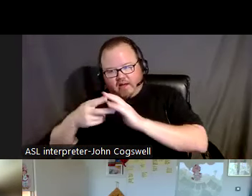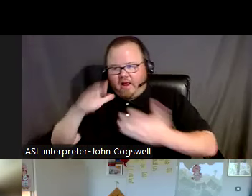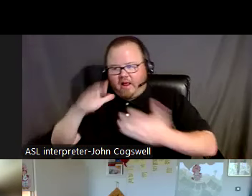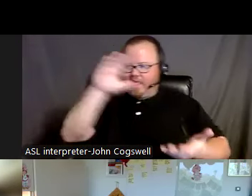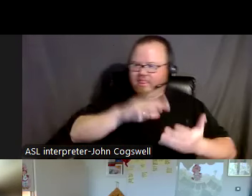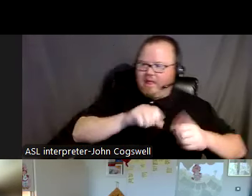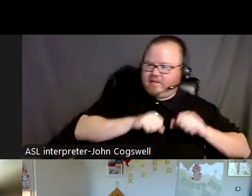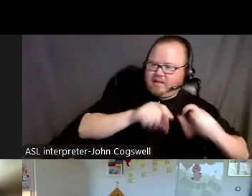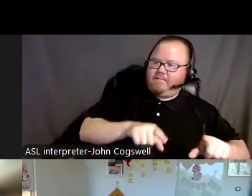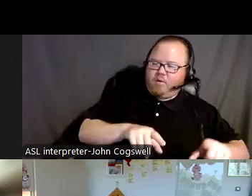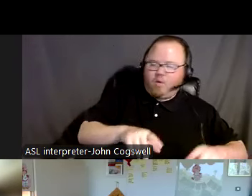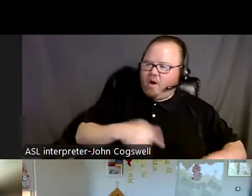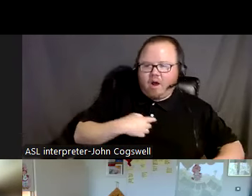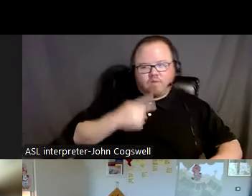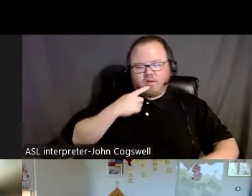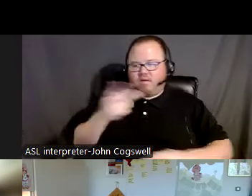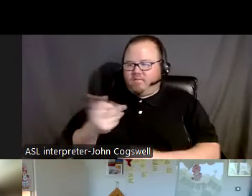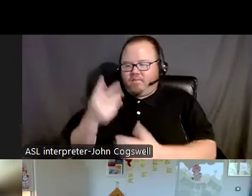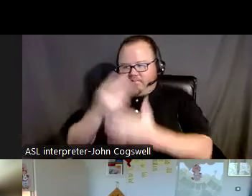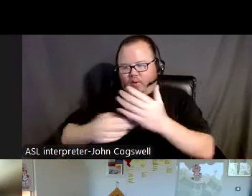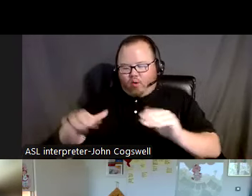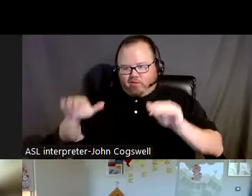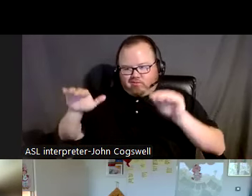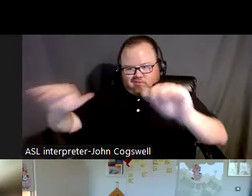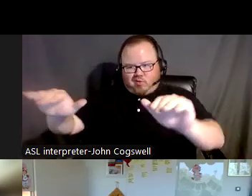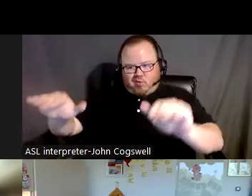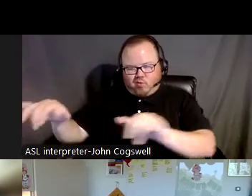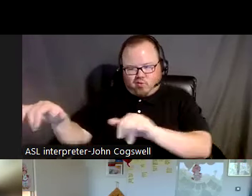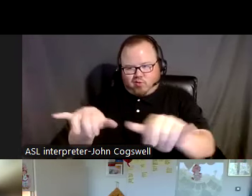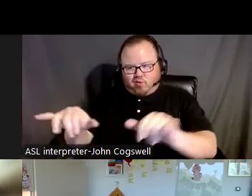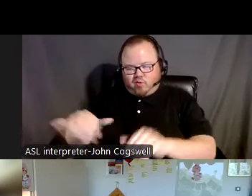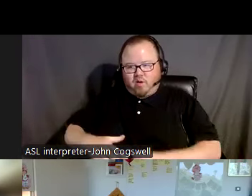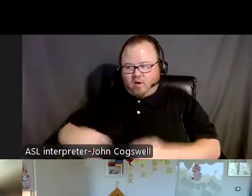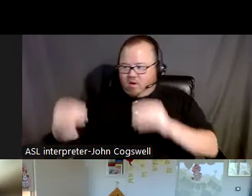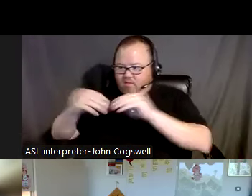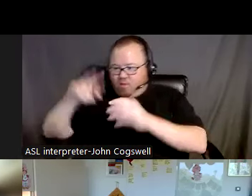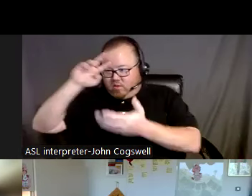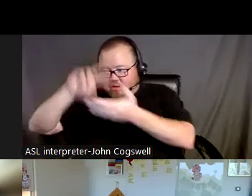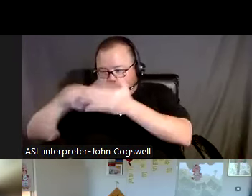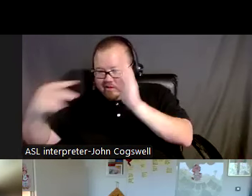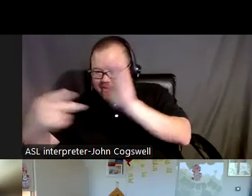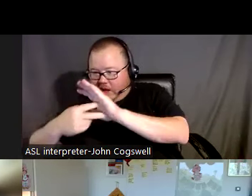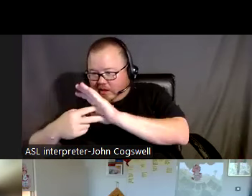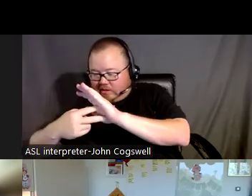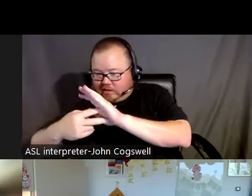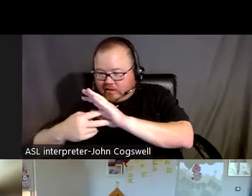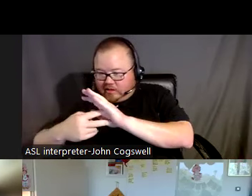I would actually say they're highly correlated. Where the greater intent somebody has,